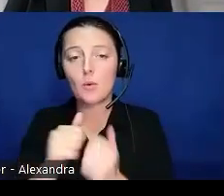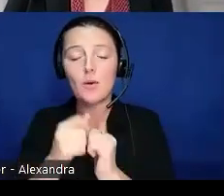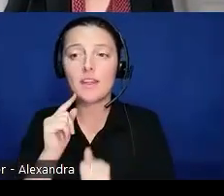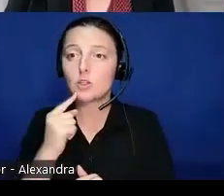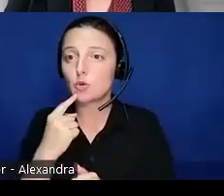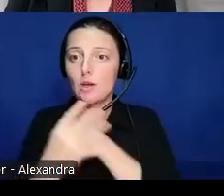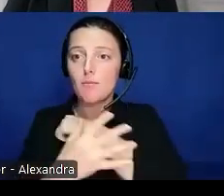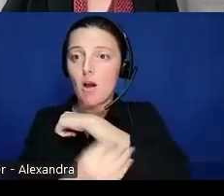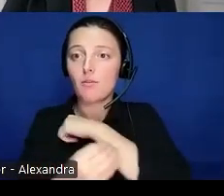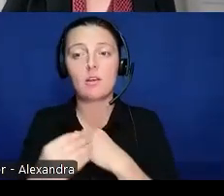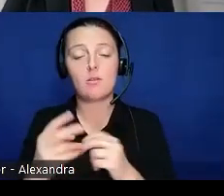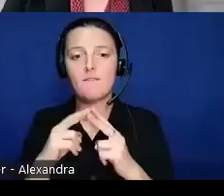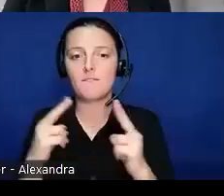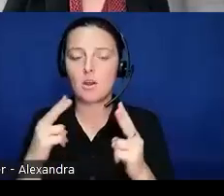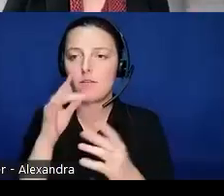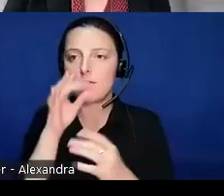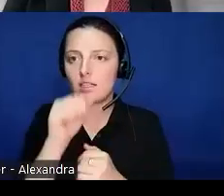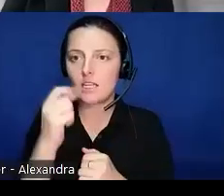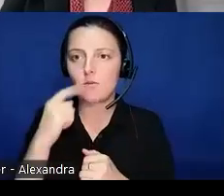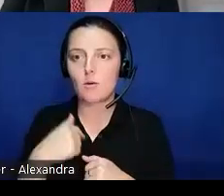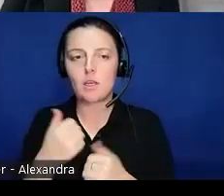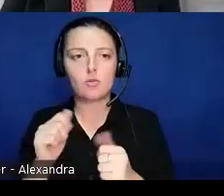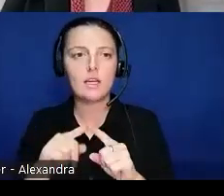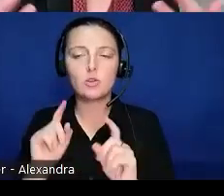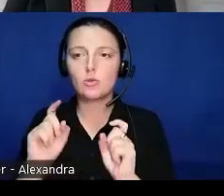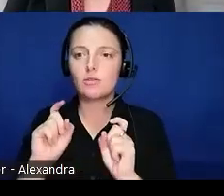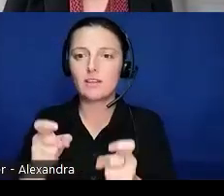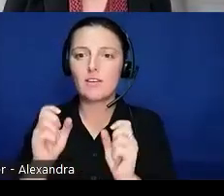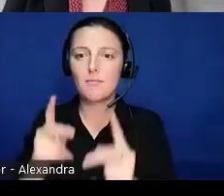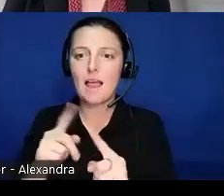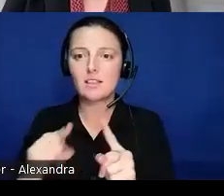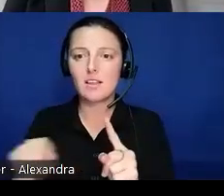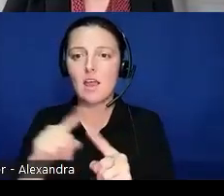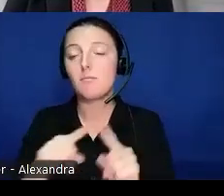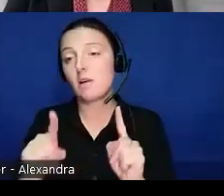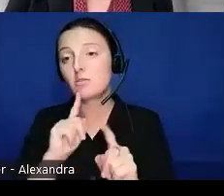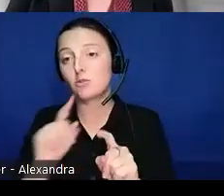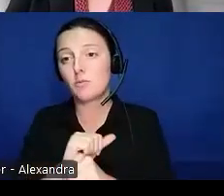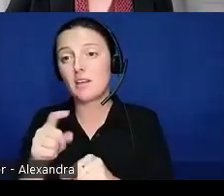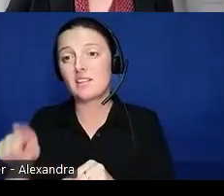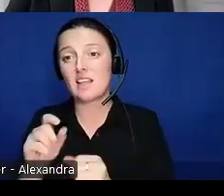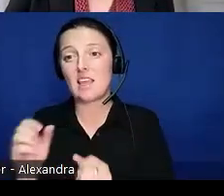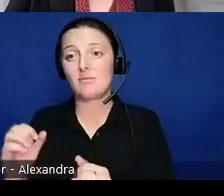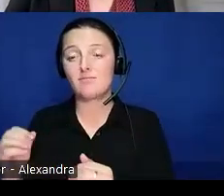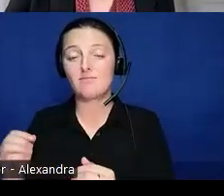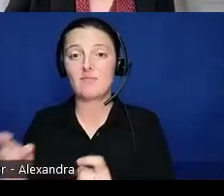and tried to give back to them, but mostly they gave me such an amazing experience.